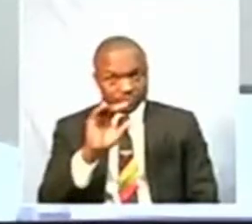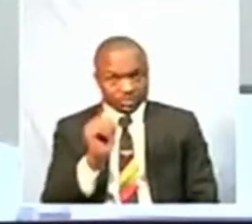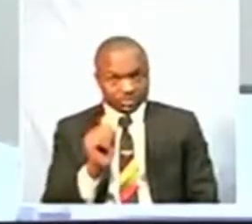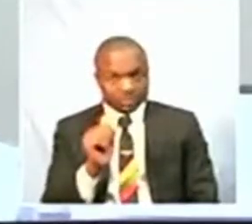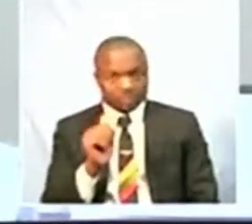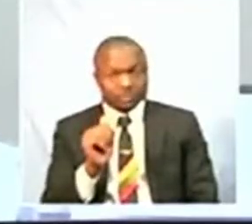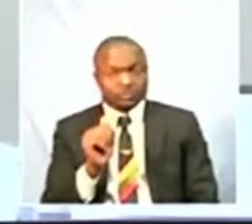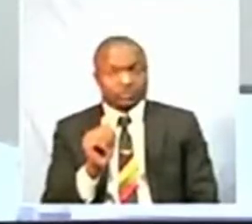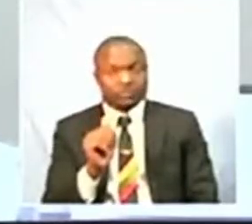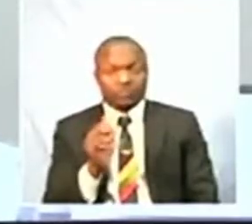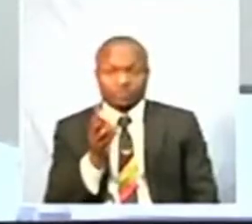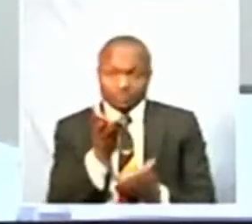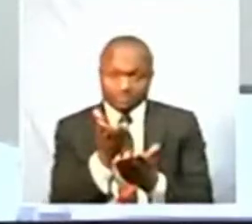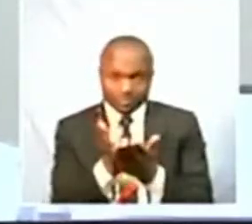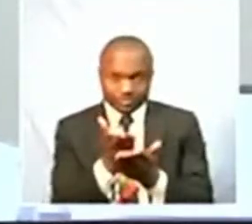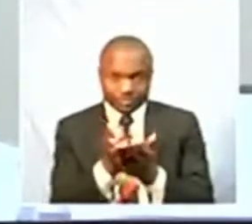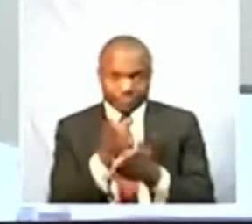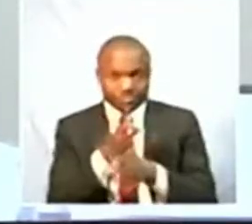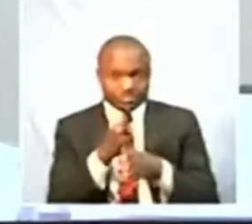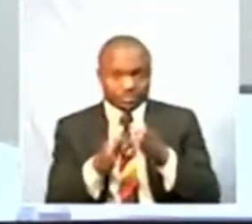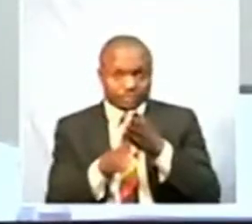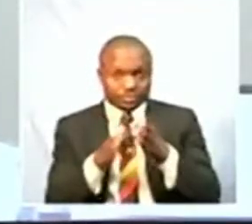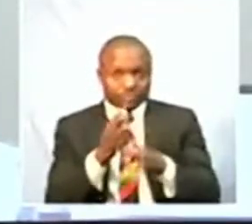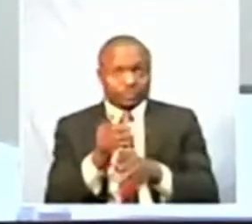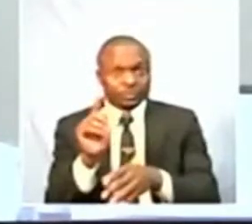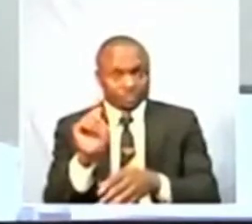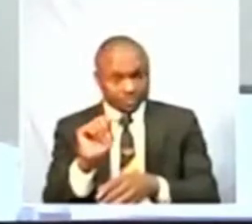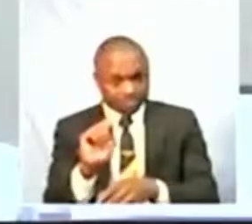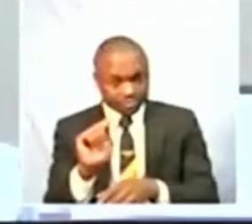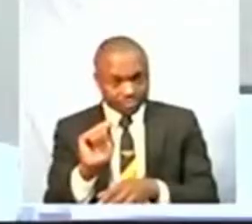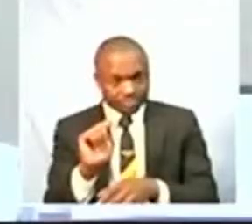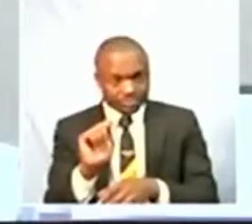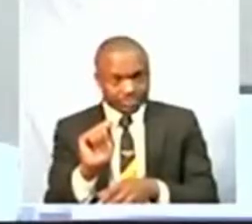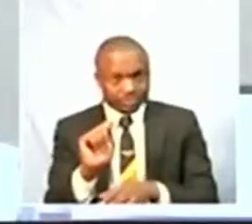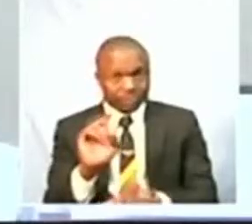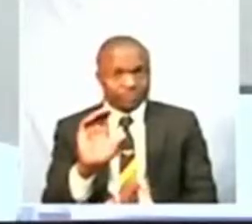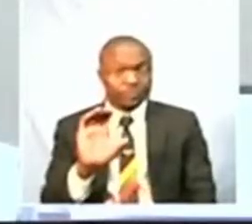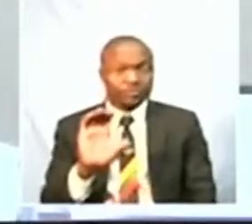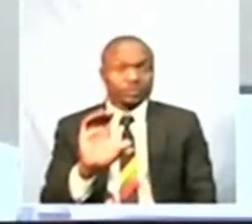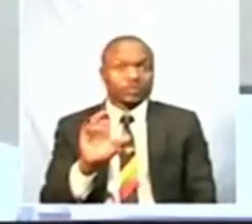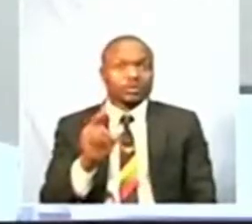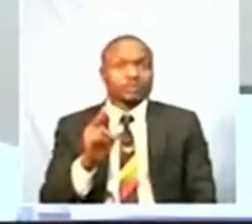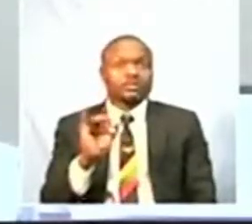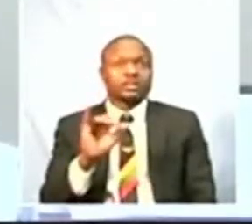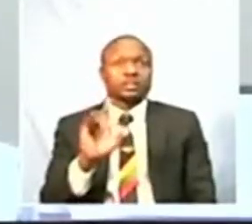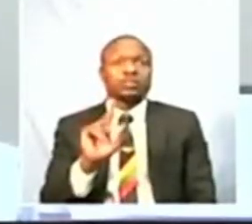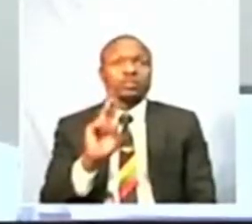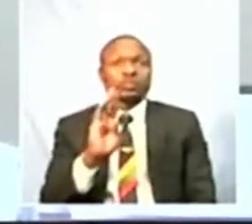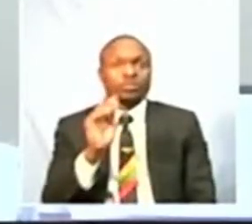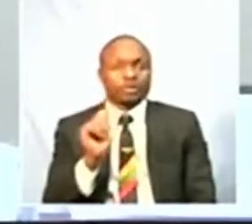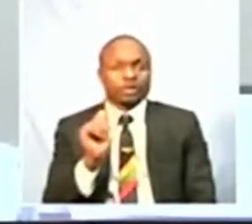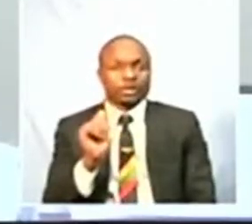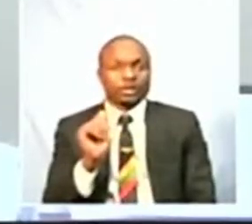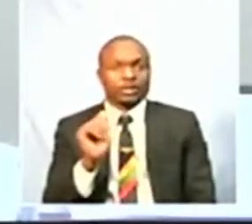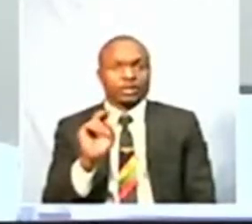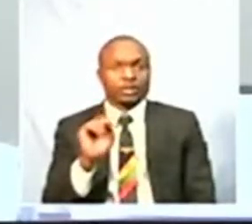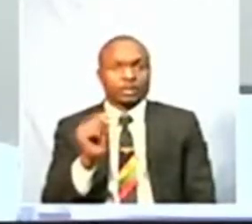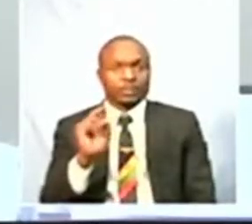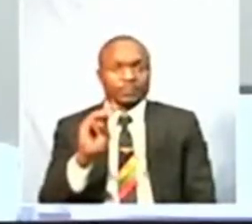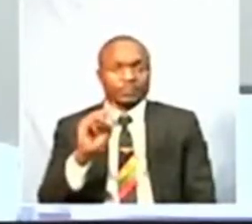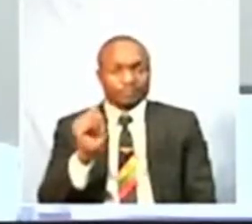the construction of toilets and the water reticulation at Chiluvanama Rural Health Post. This